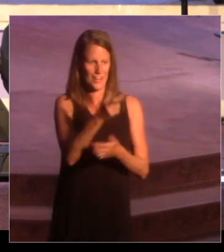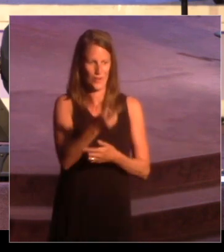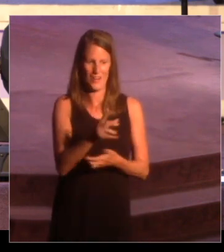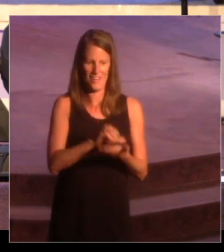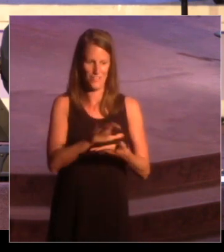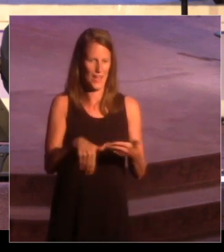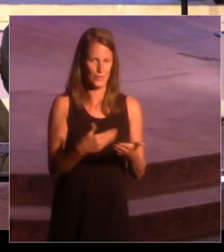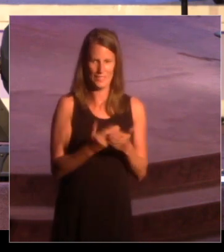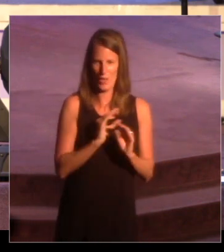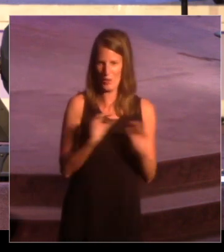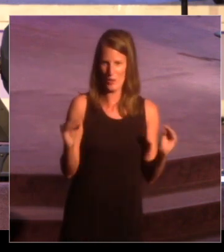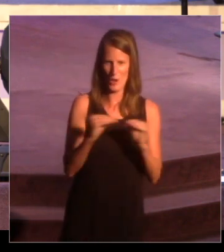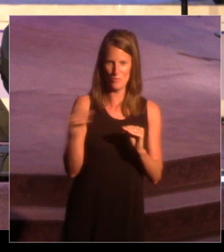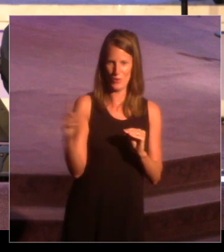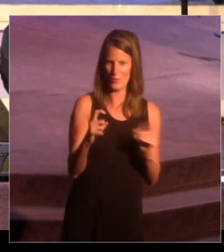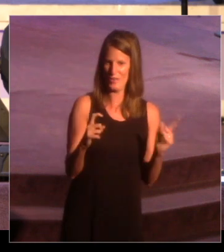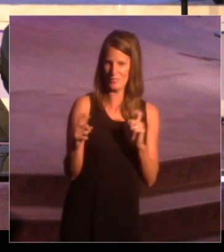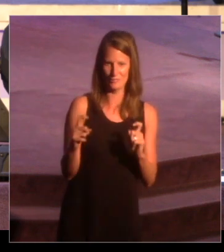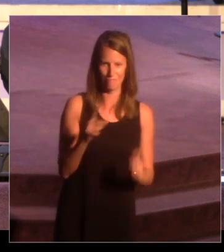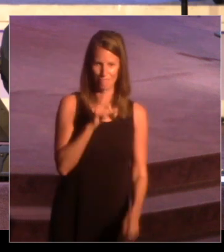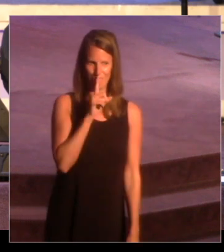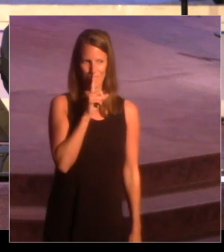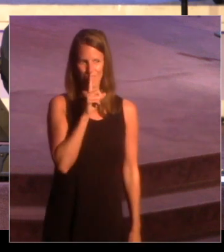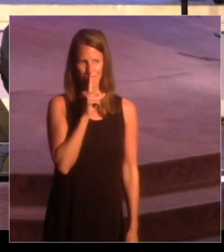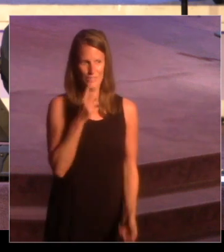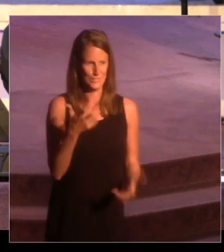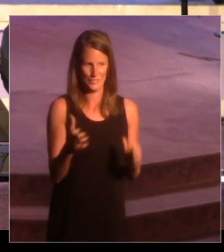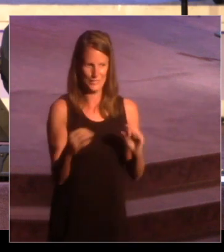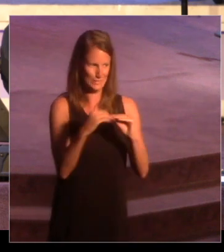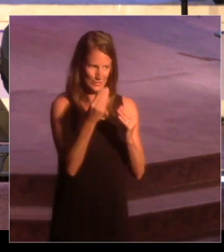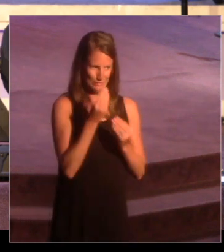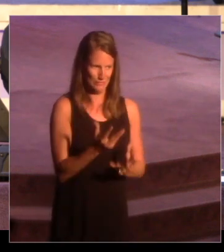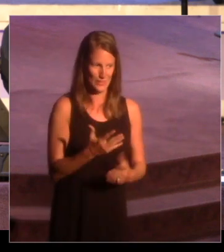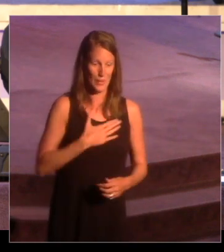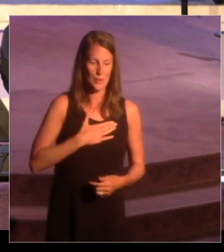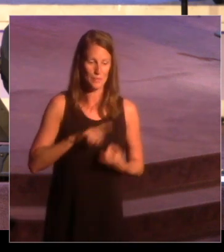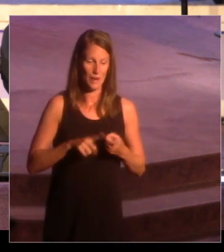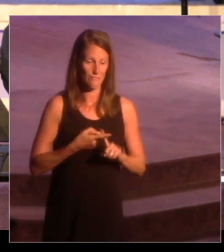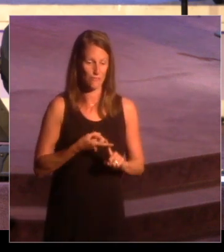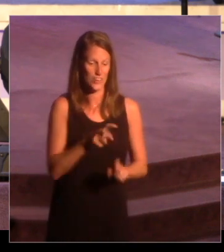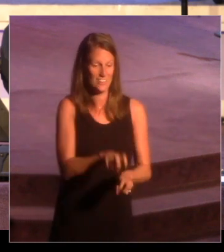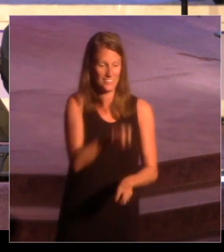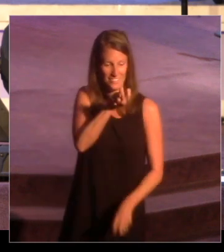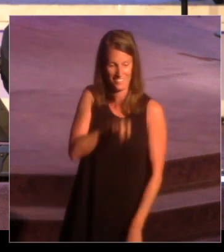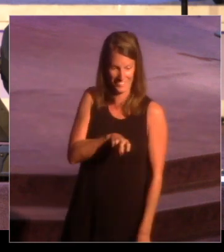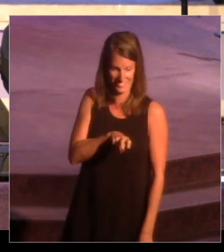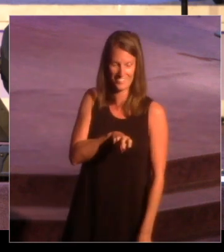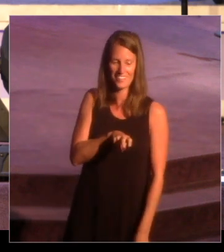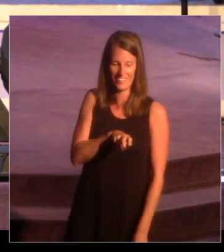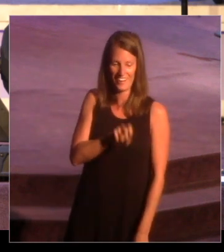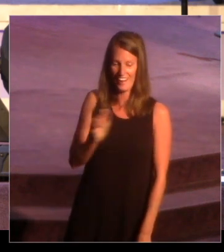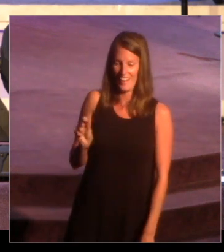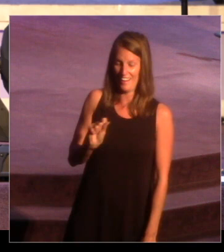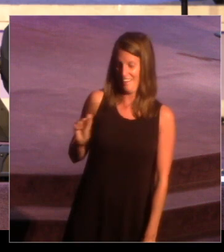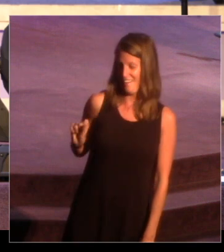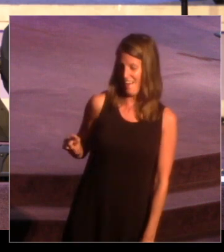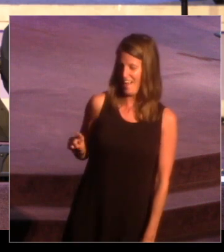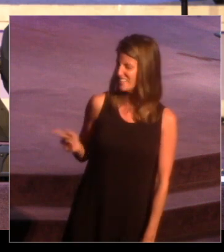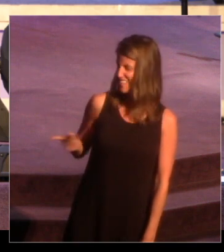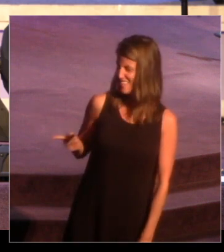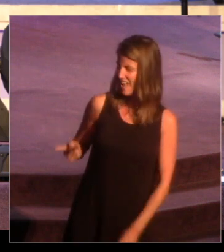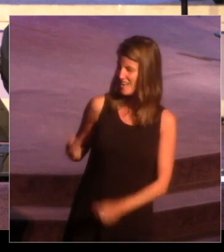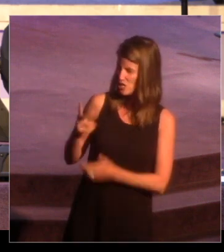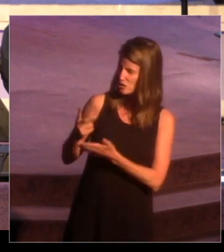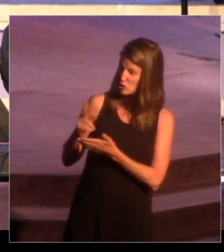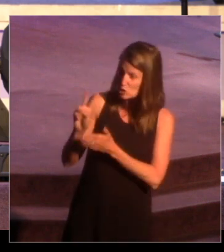She had no follow-up questions and didn't seem to want to learn anything else. My buddy behind me, personal performance coach, asked him what he's doing. They're in a